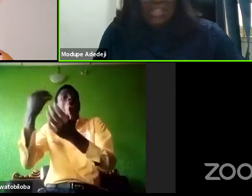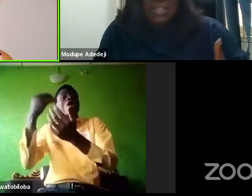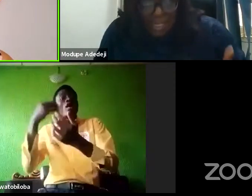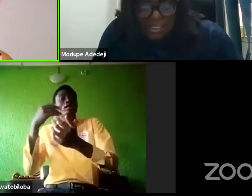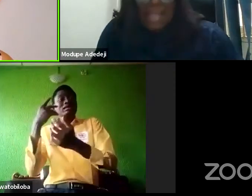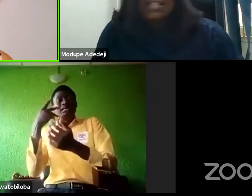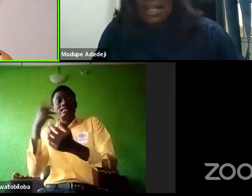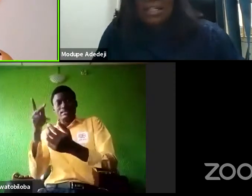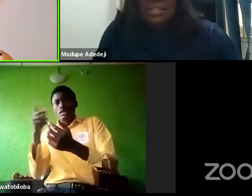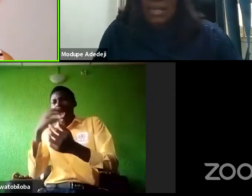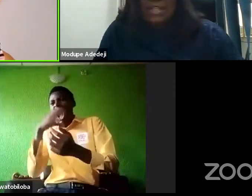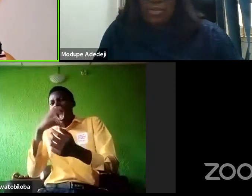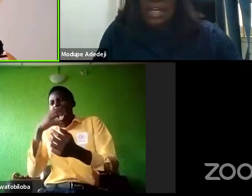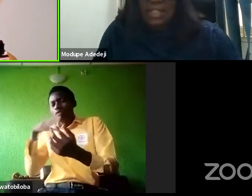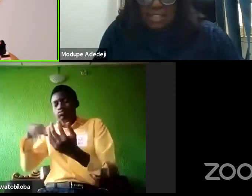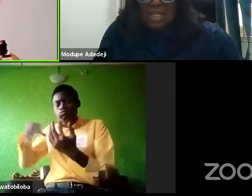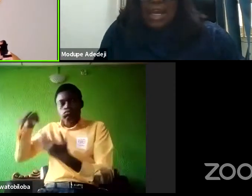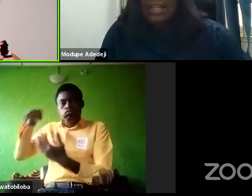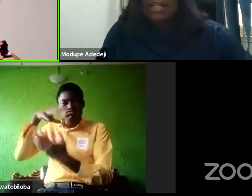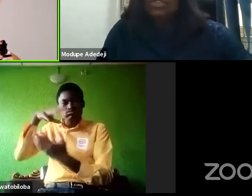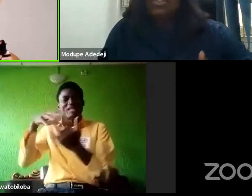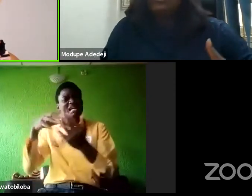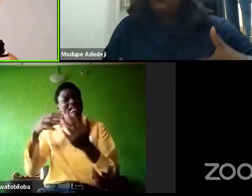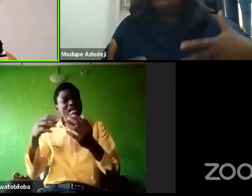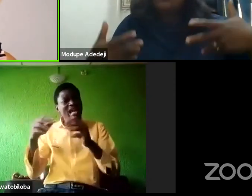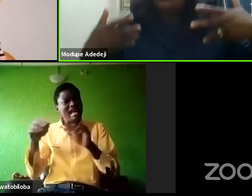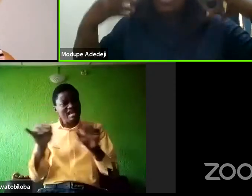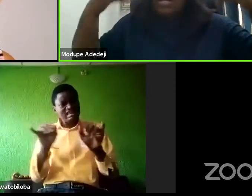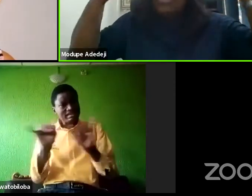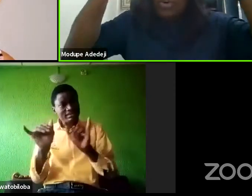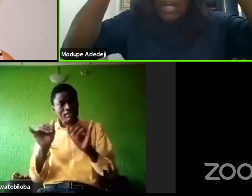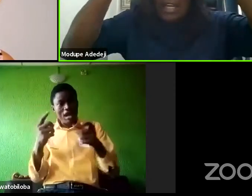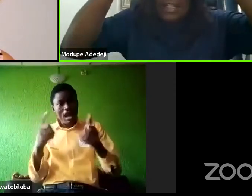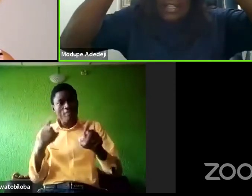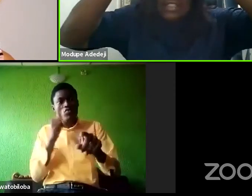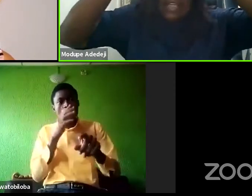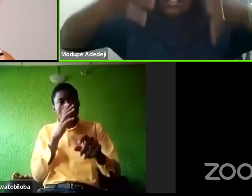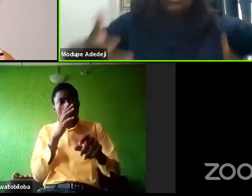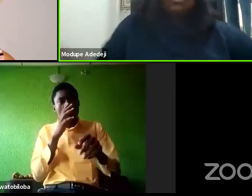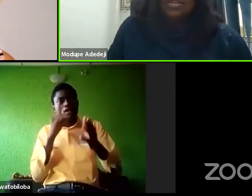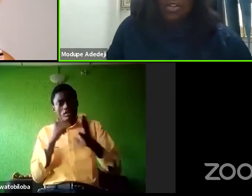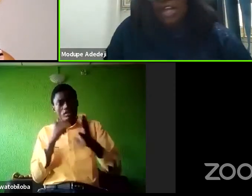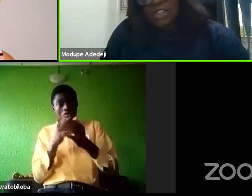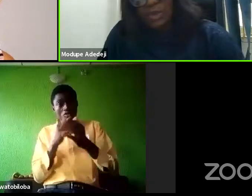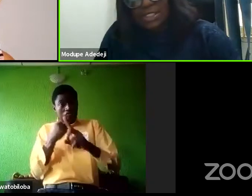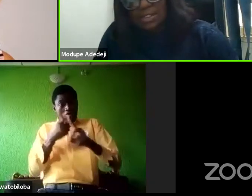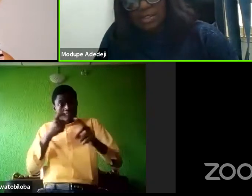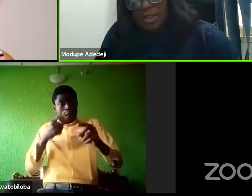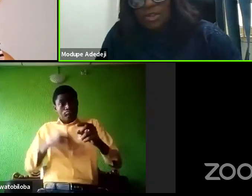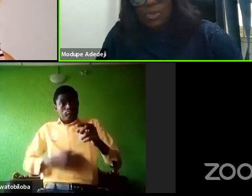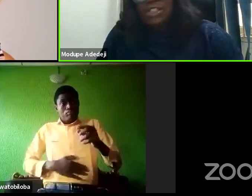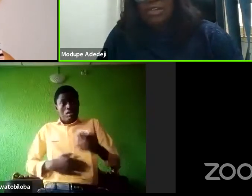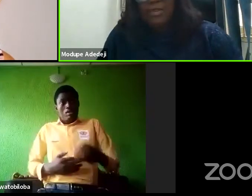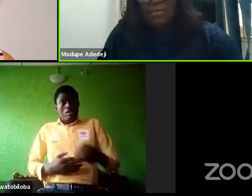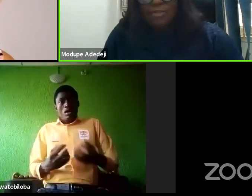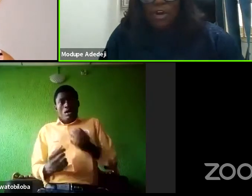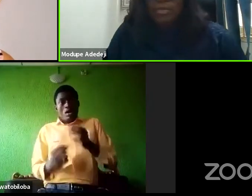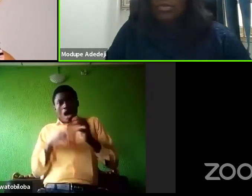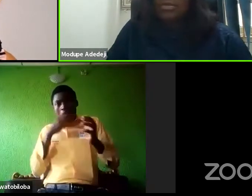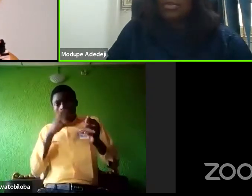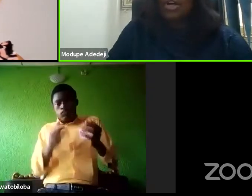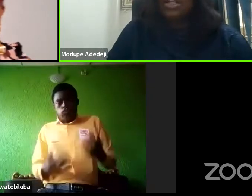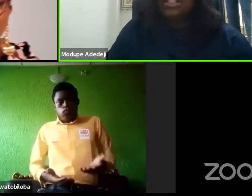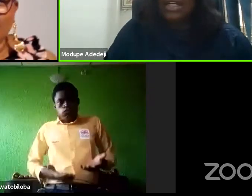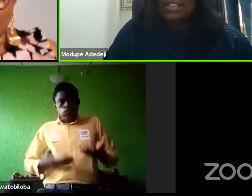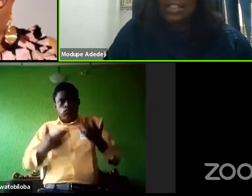So just Yes. exactly similar to that. And then it goes all around your head, and then the next thing, you are sweating. So it's different